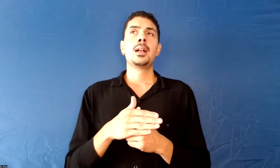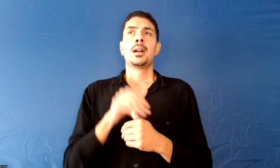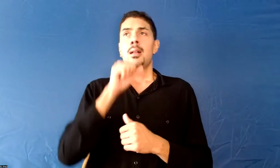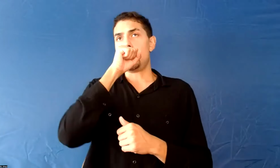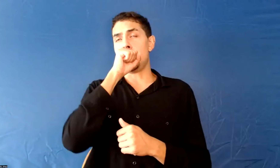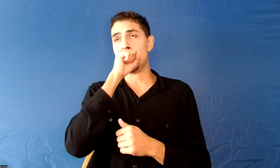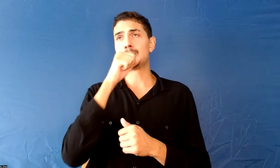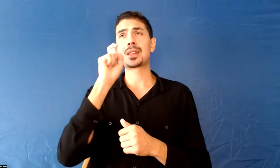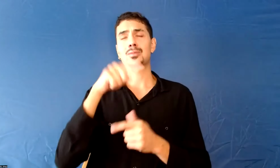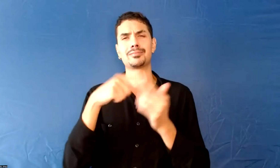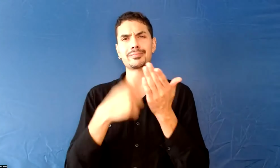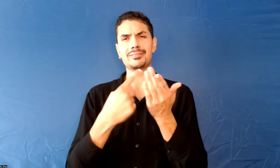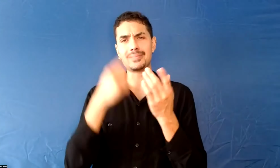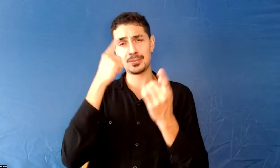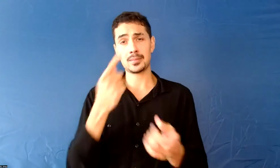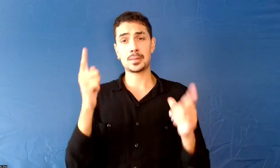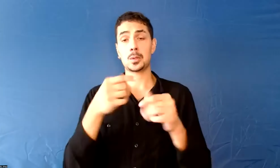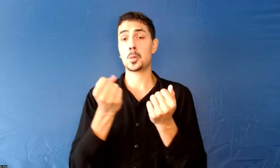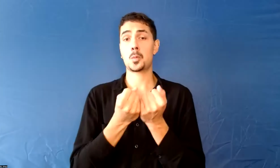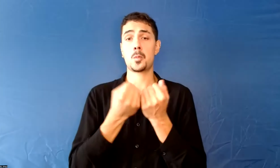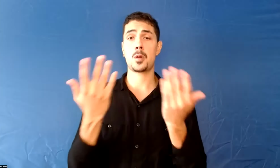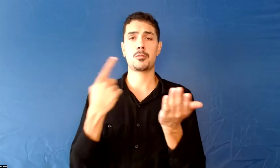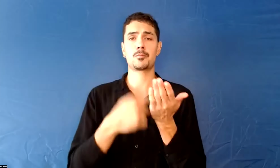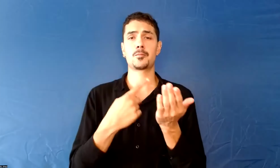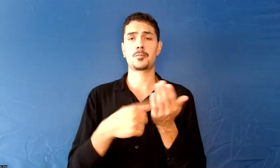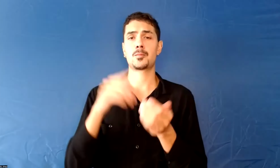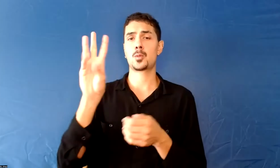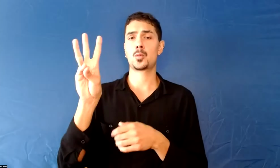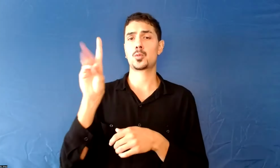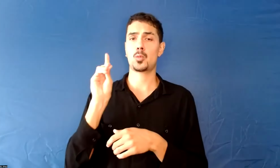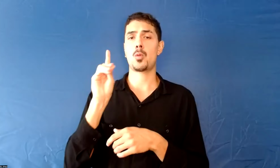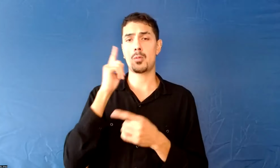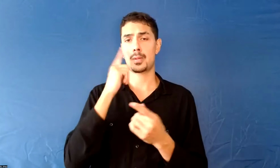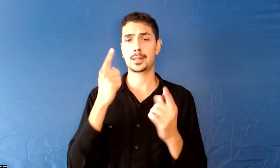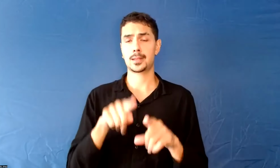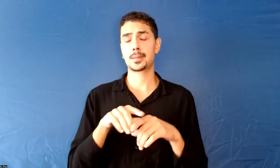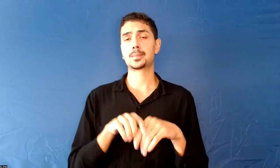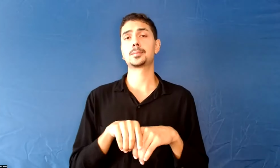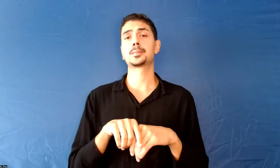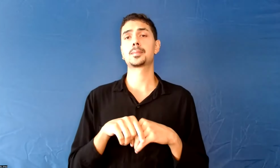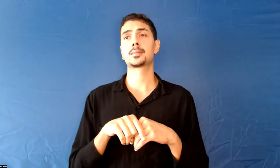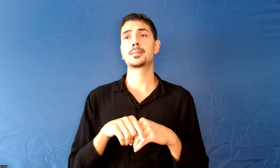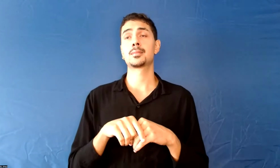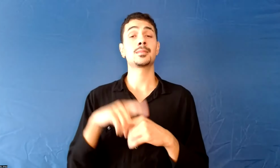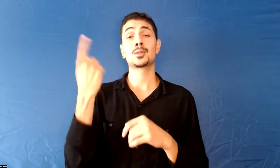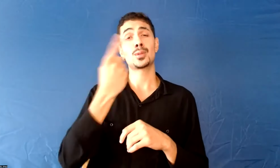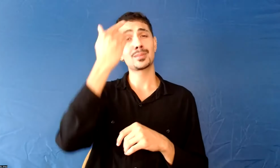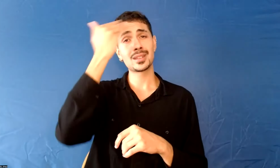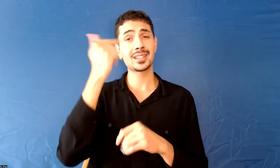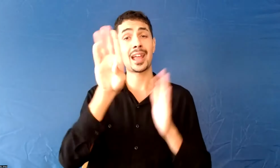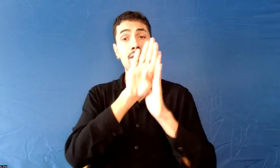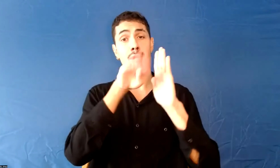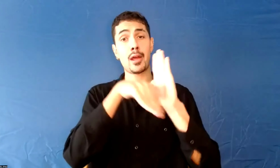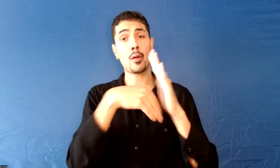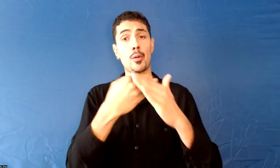consent without talking about withdrawing consent. Because just because you said yes half an hour ago does not